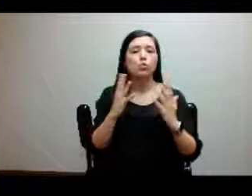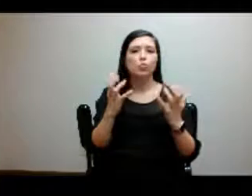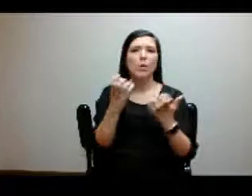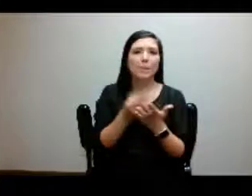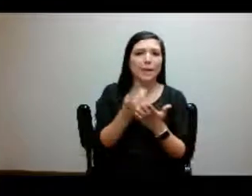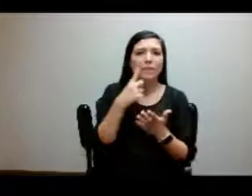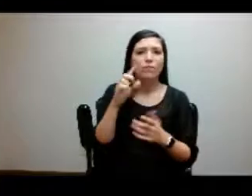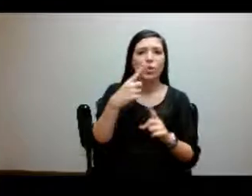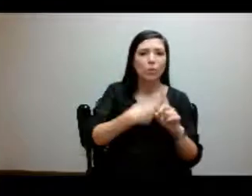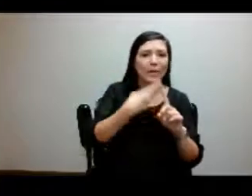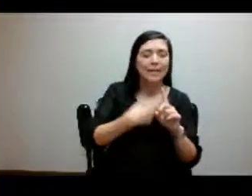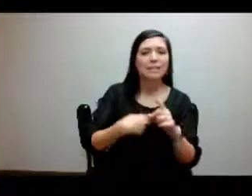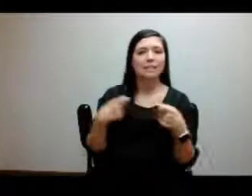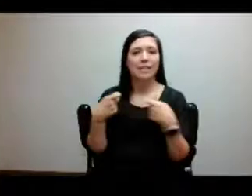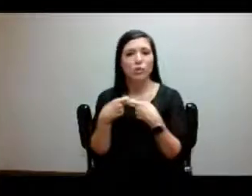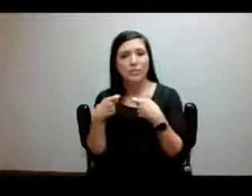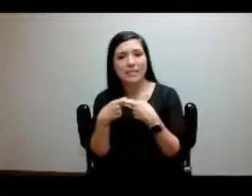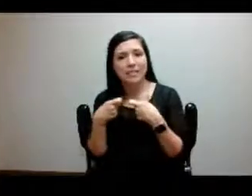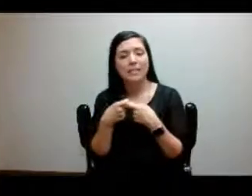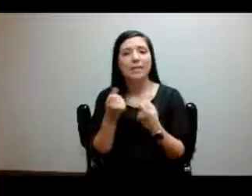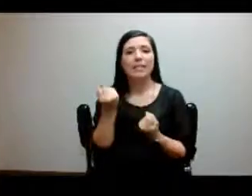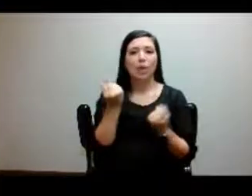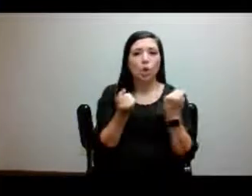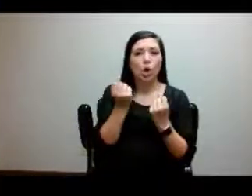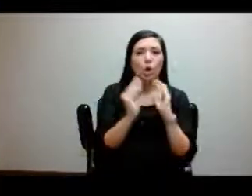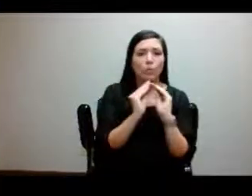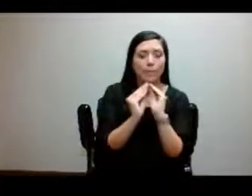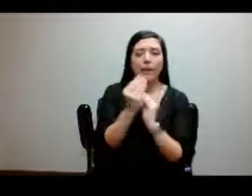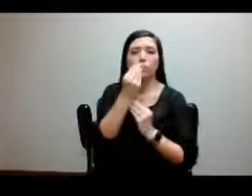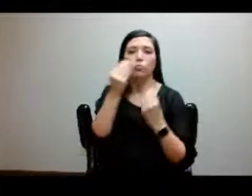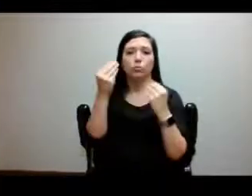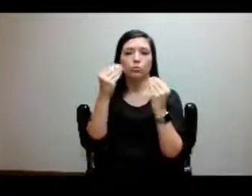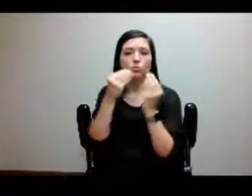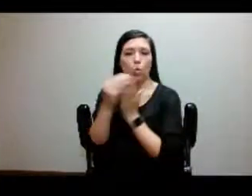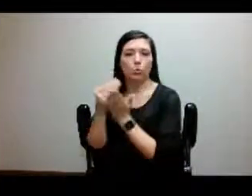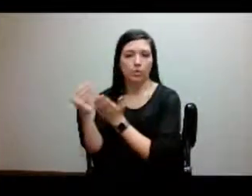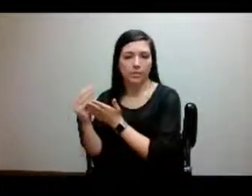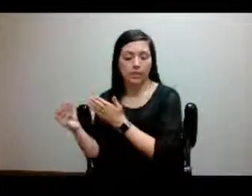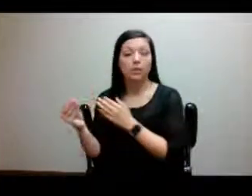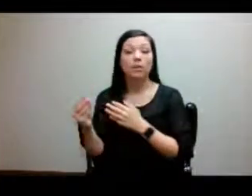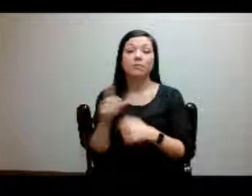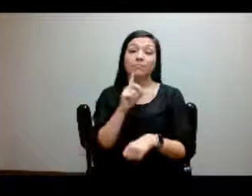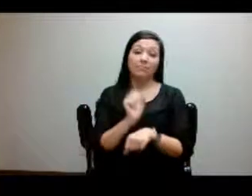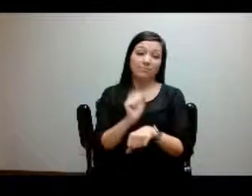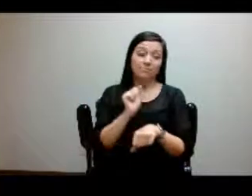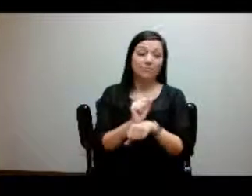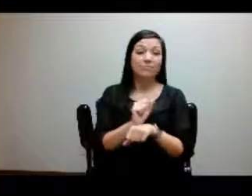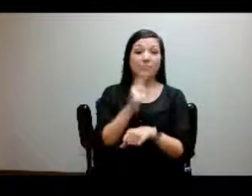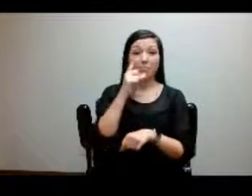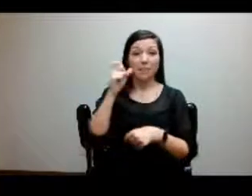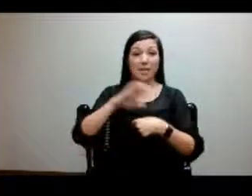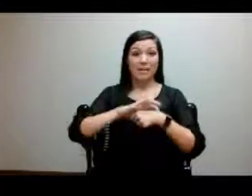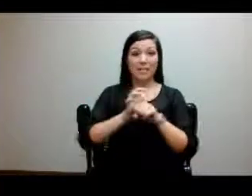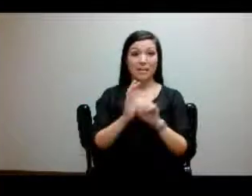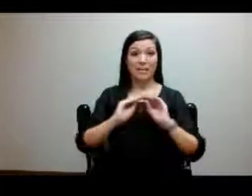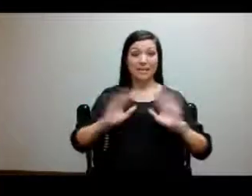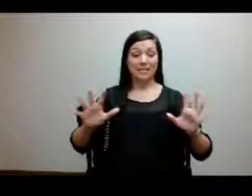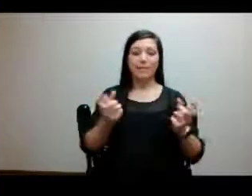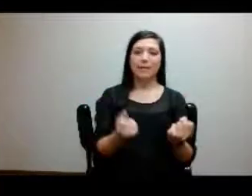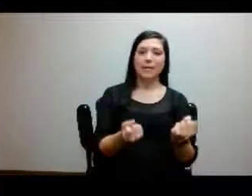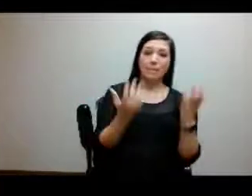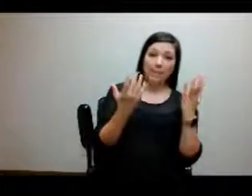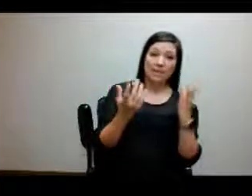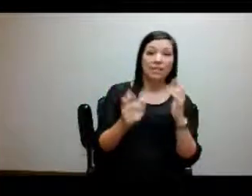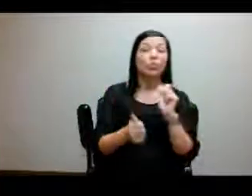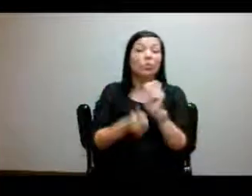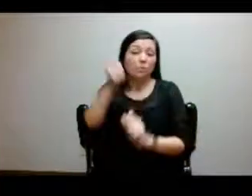rent, electricity, car repairs, and groceries. The reality is, regardless of the pandemic, many, if not most of our